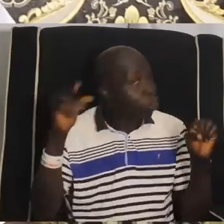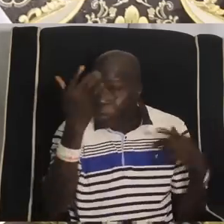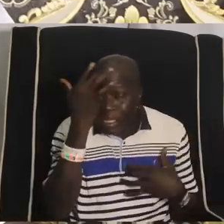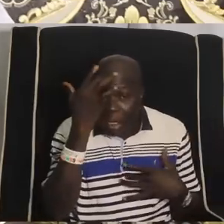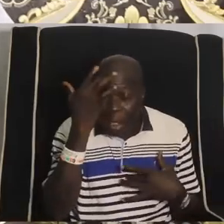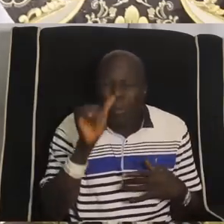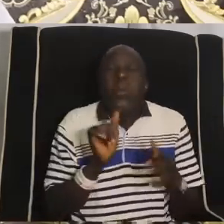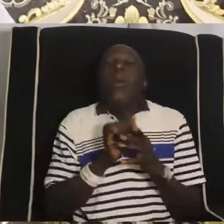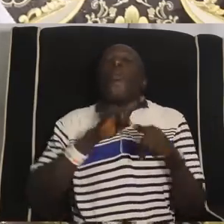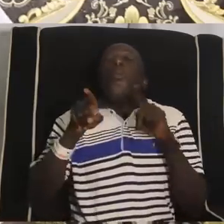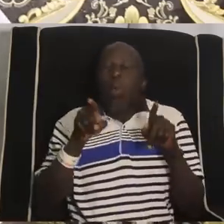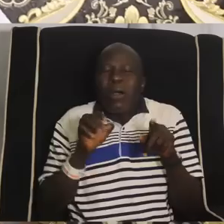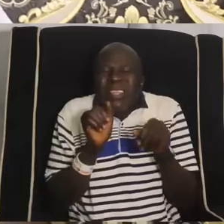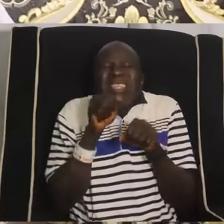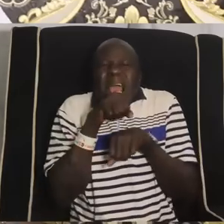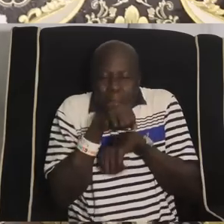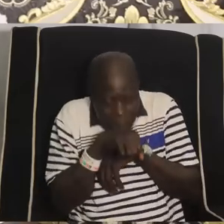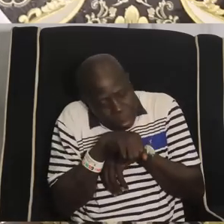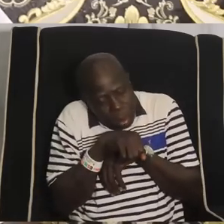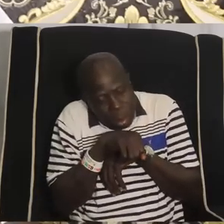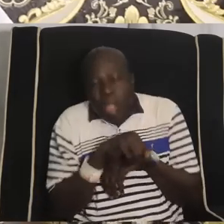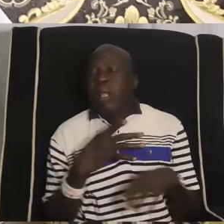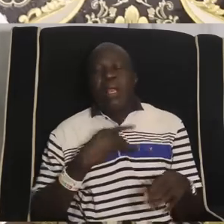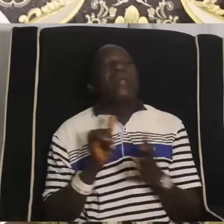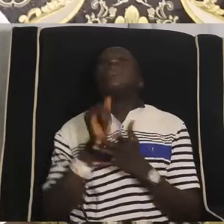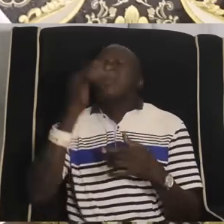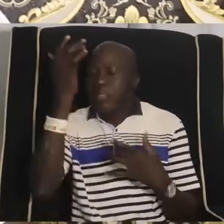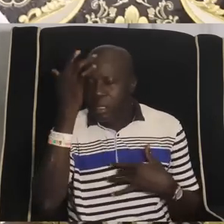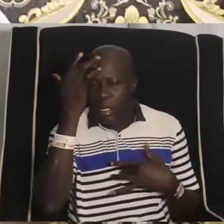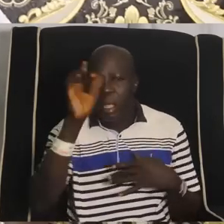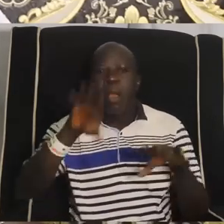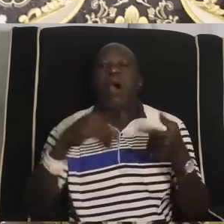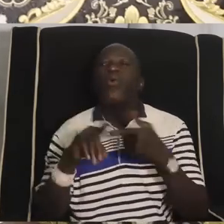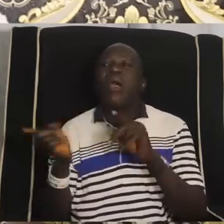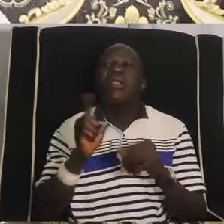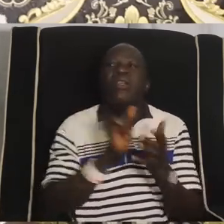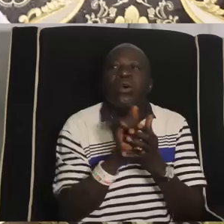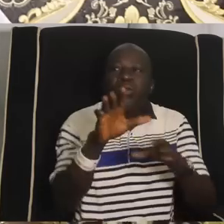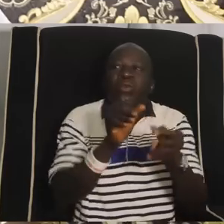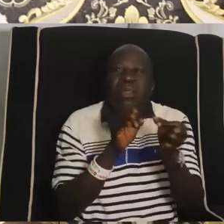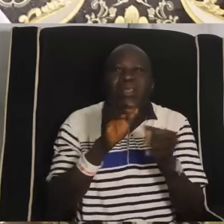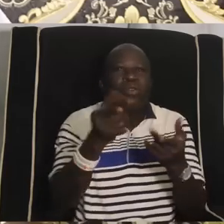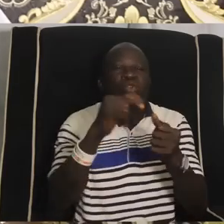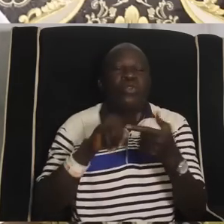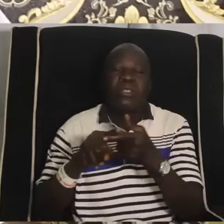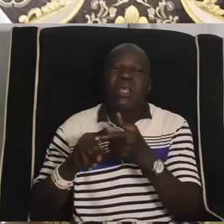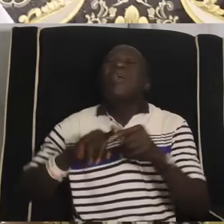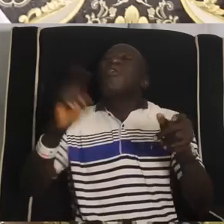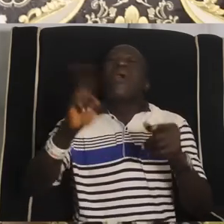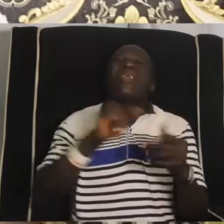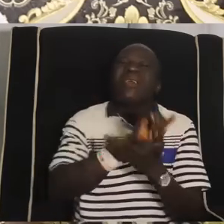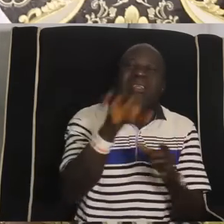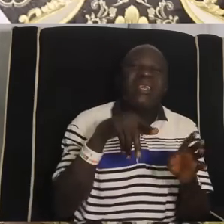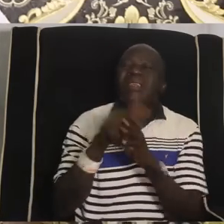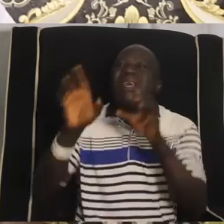bi eni pe o size. He acts as if he's foreseen. Ibo loro eti efe yori si. Where did he want to end his case? Ibo lo fe yori si.